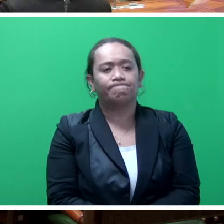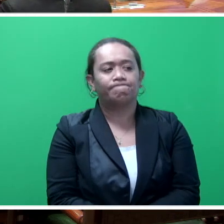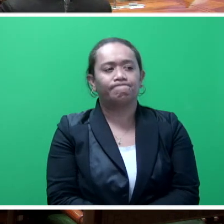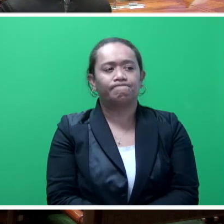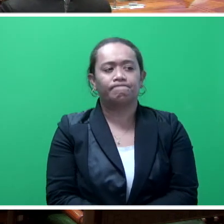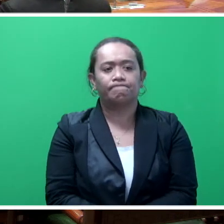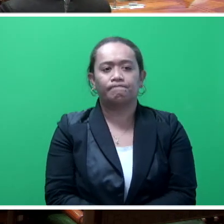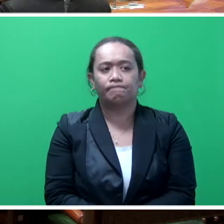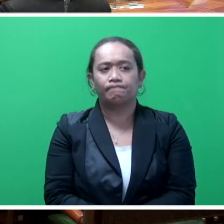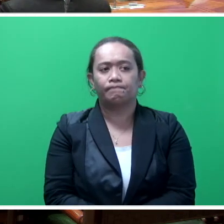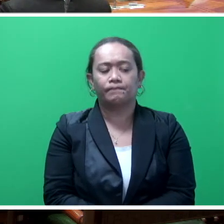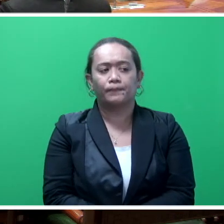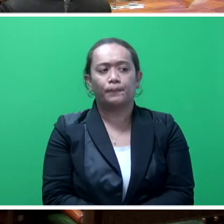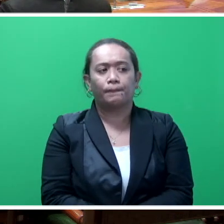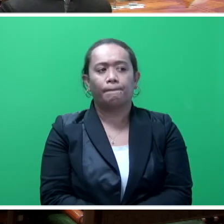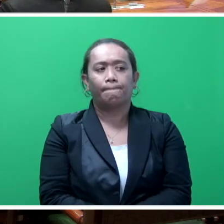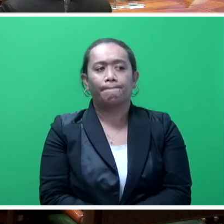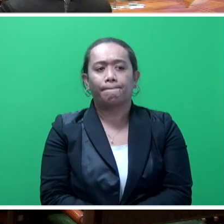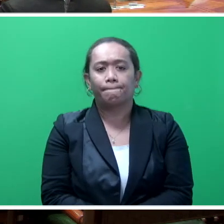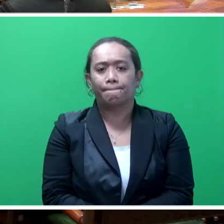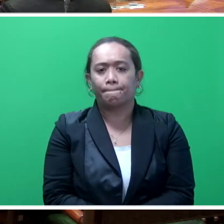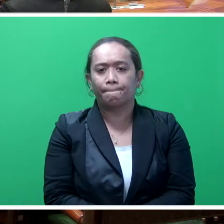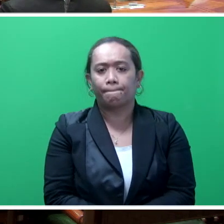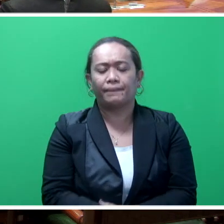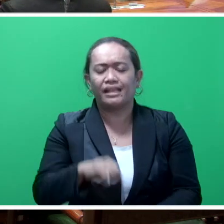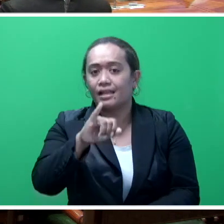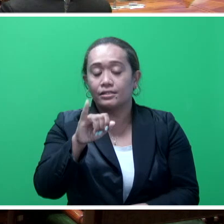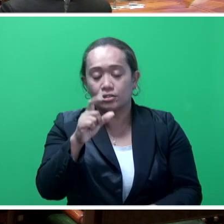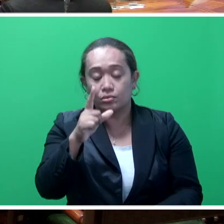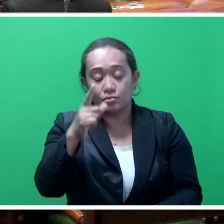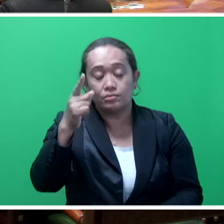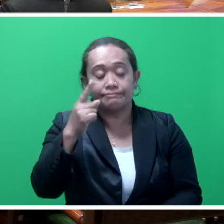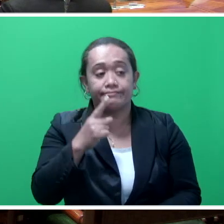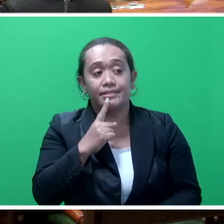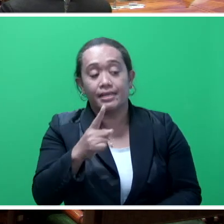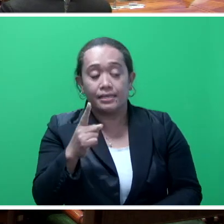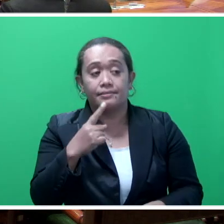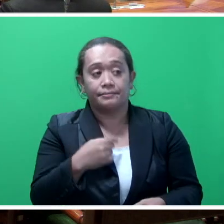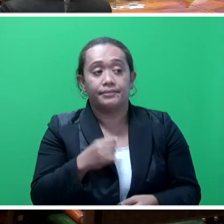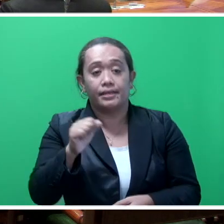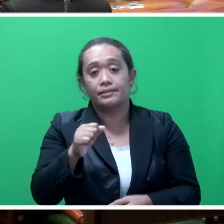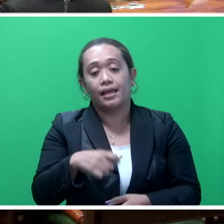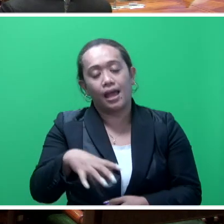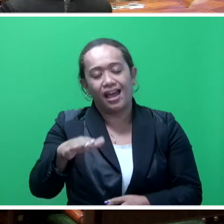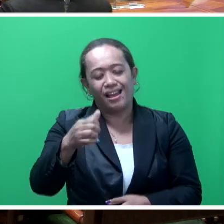Minister, you have the floor. Mr. Speaker, Honourable Member probably, I'm sure he knows